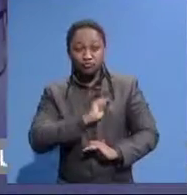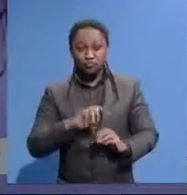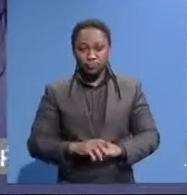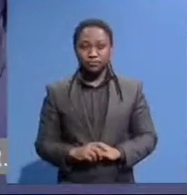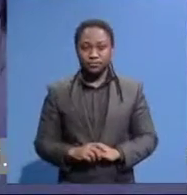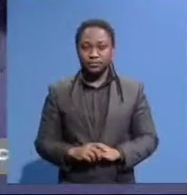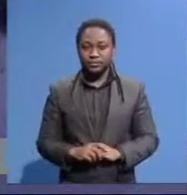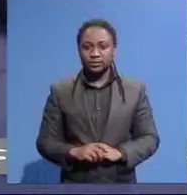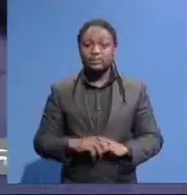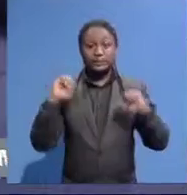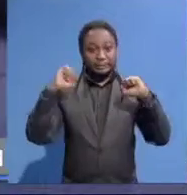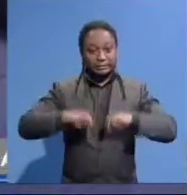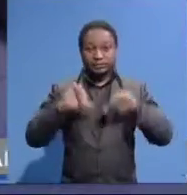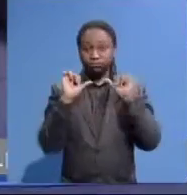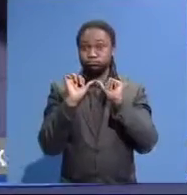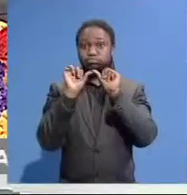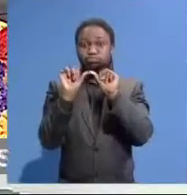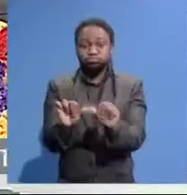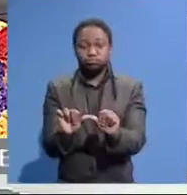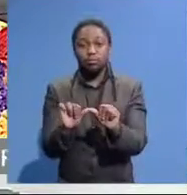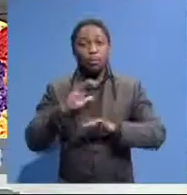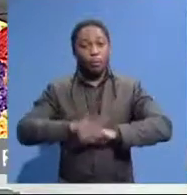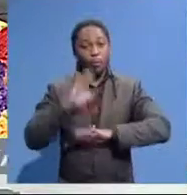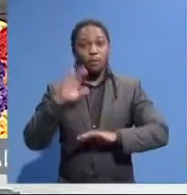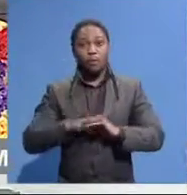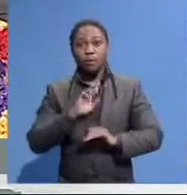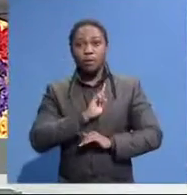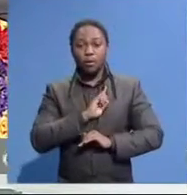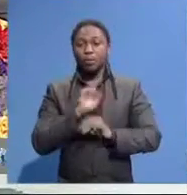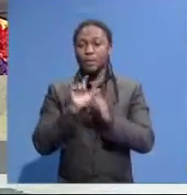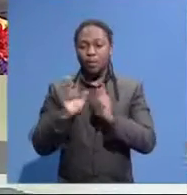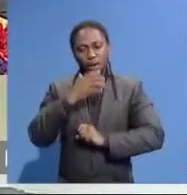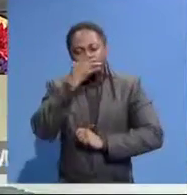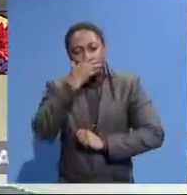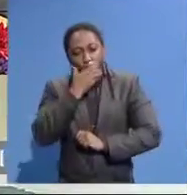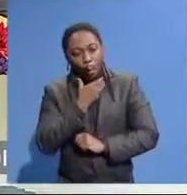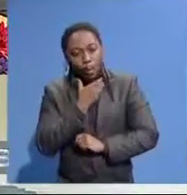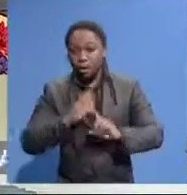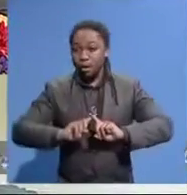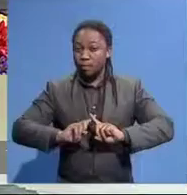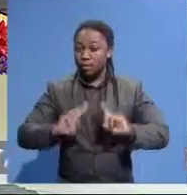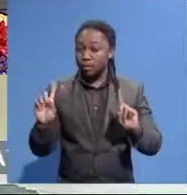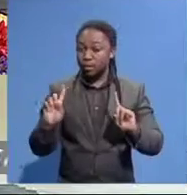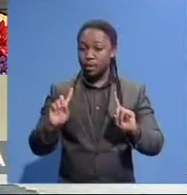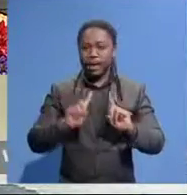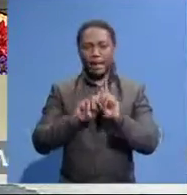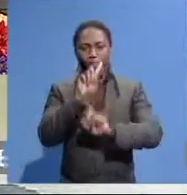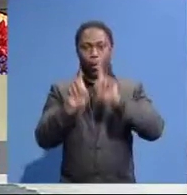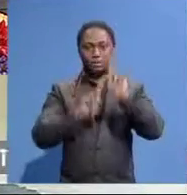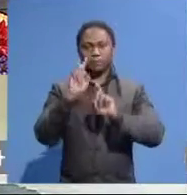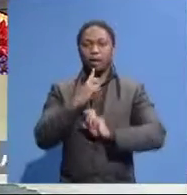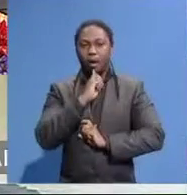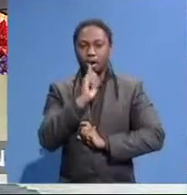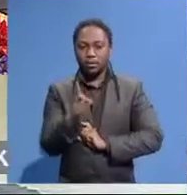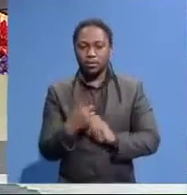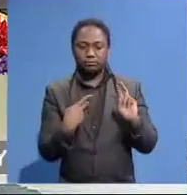it's taking it further from just face value. I know everybody's in mourning right now, but we also need to ask serious questions. So I guess